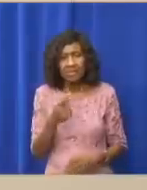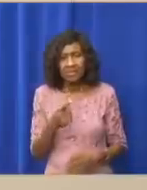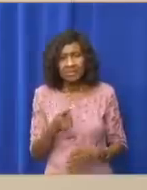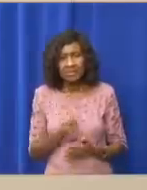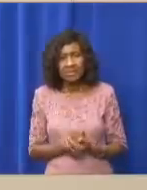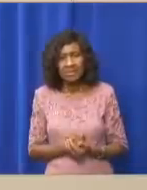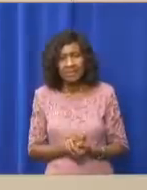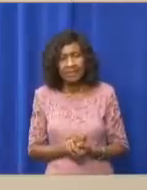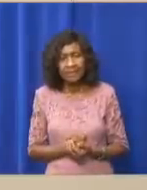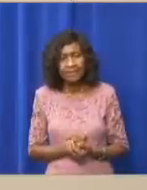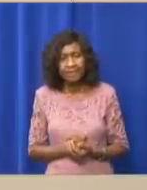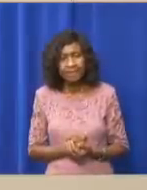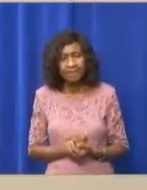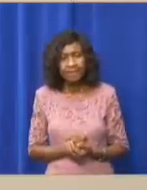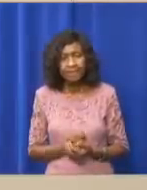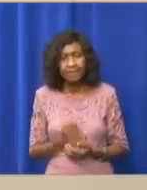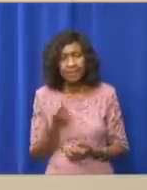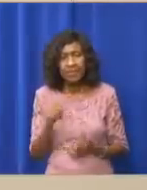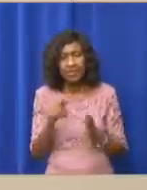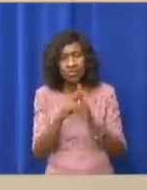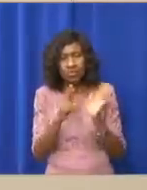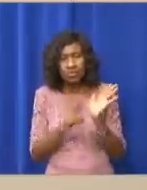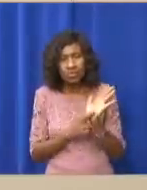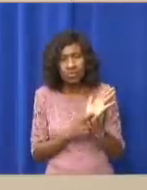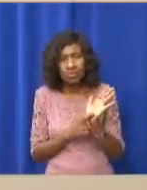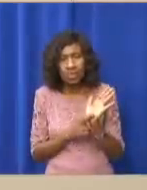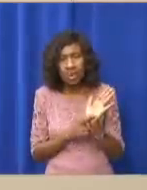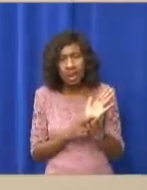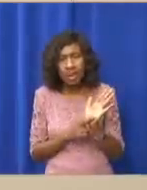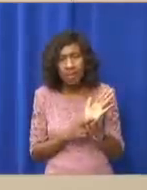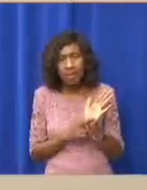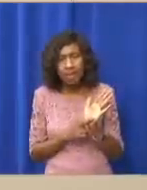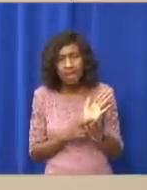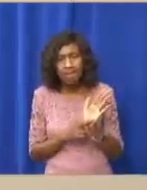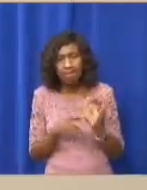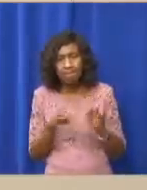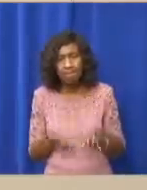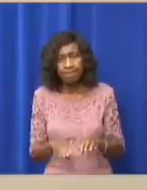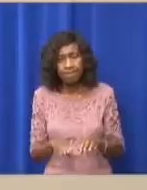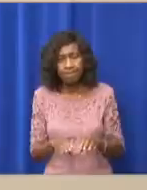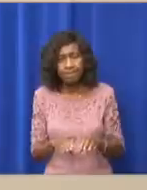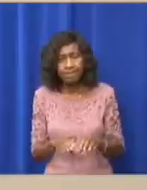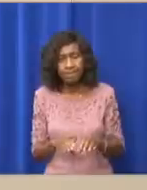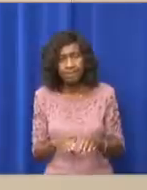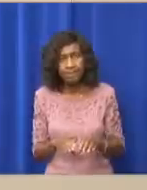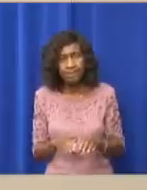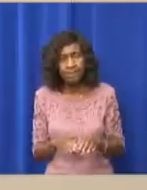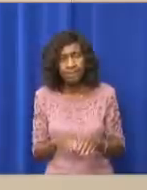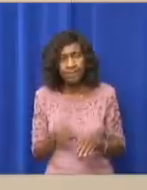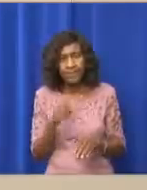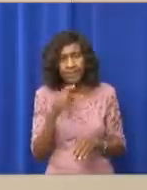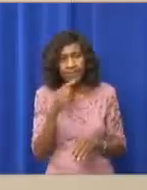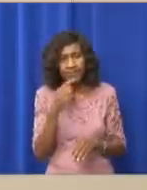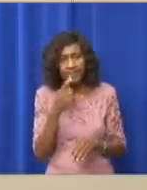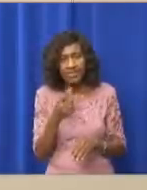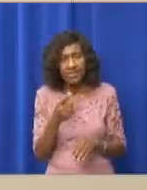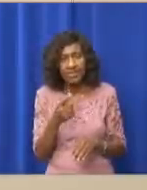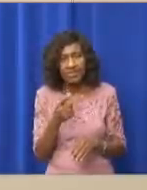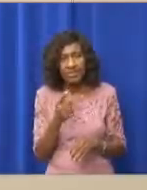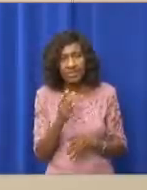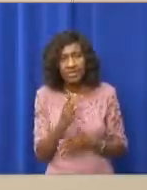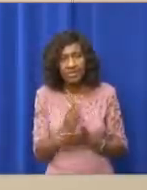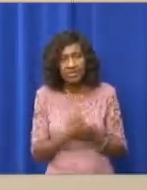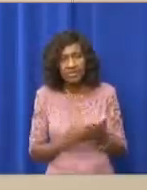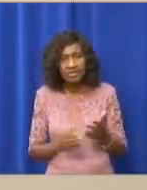so the regulations can declare a certain type of business